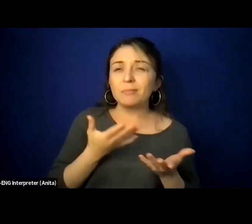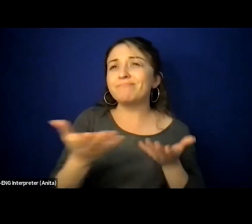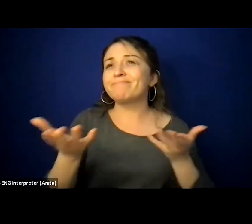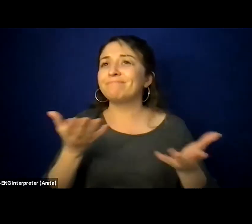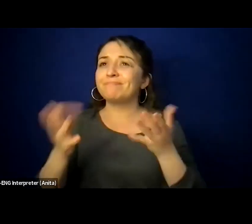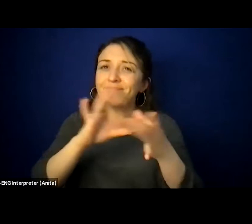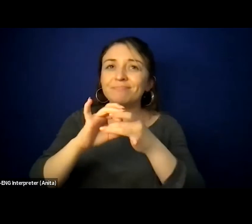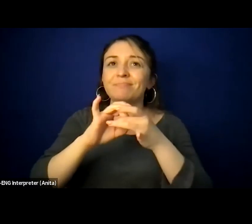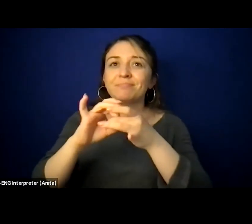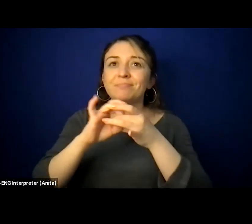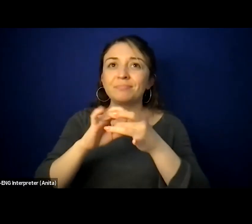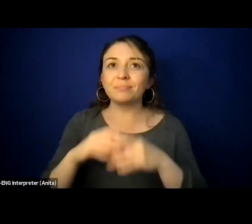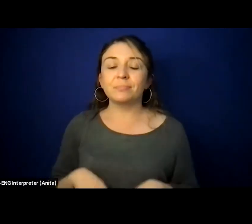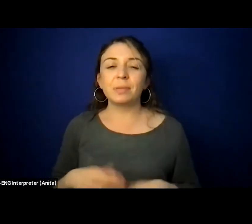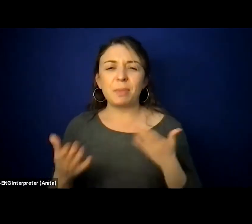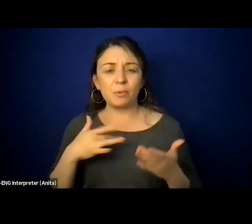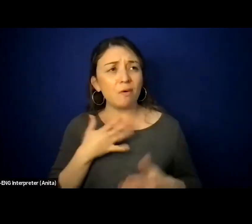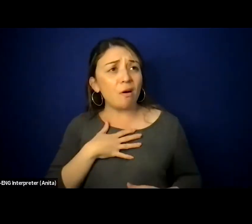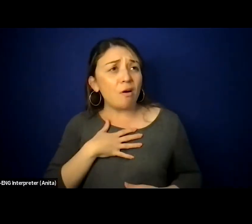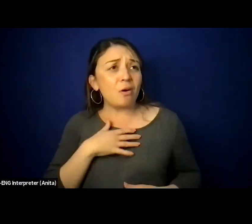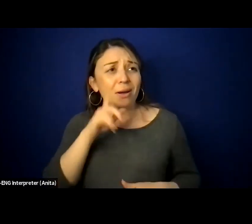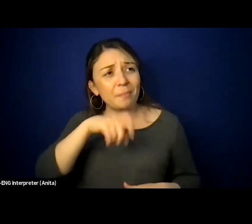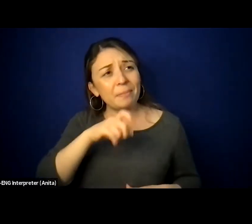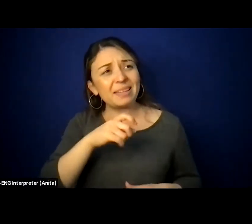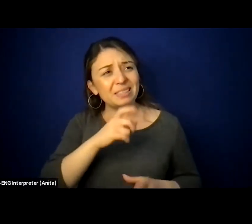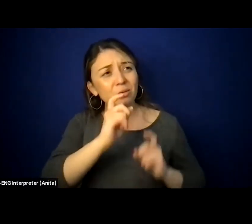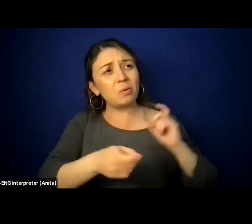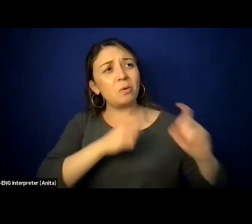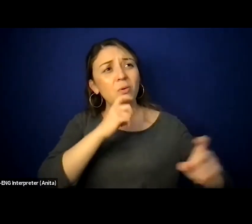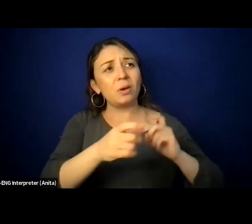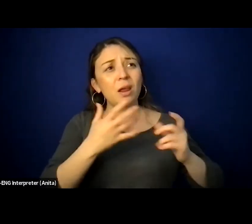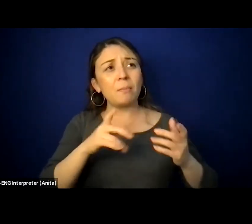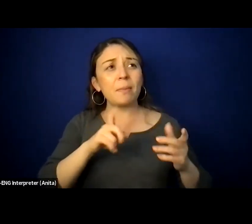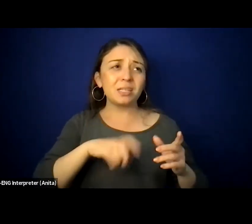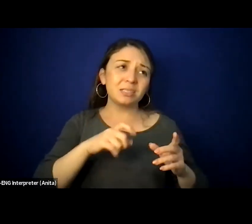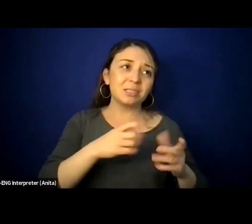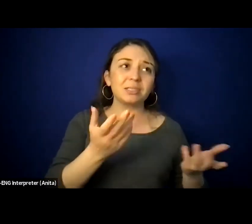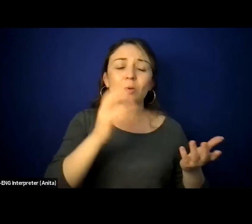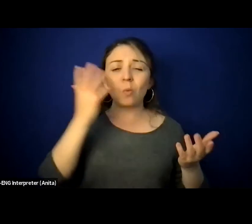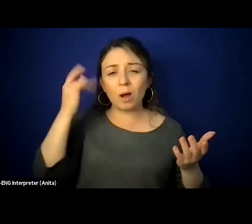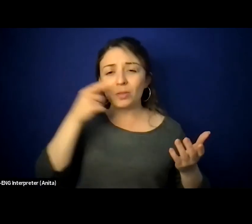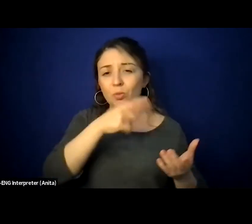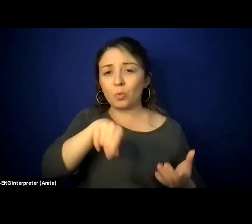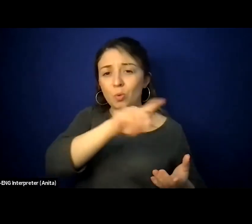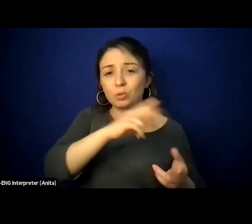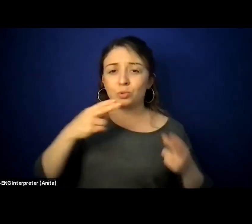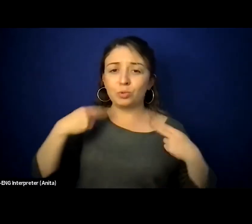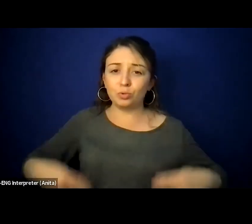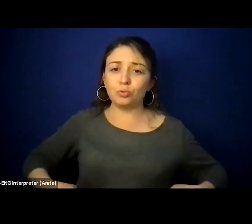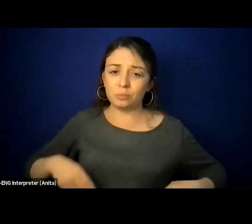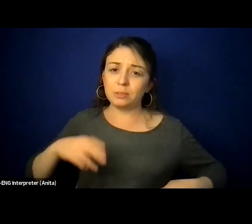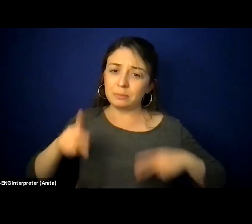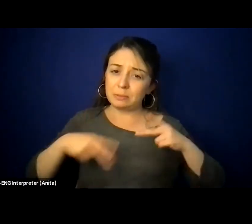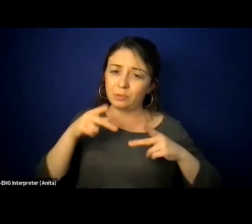possibly tap a nerve end here and there. It'll certainly wrench you because these are the human beings that you can certainly identify with.